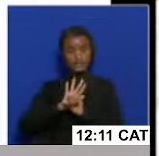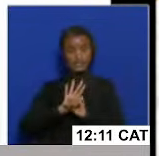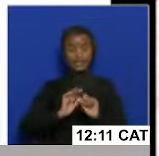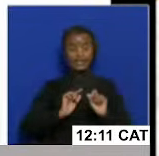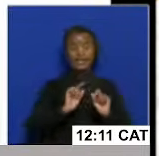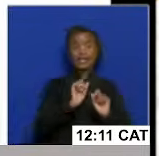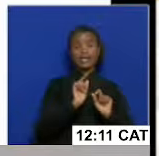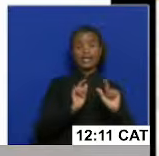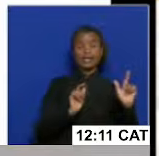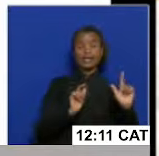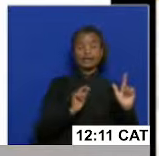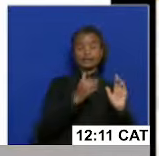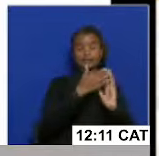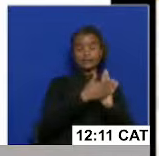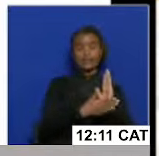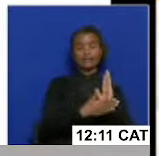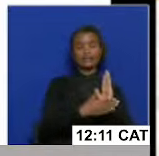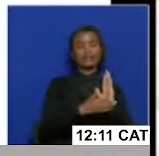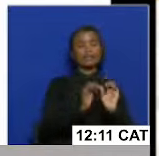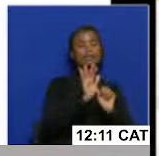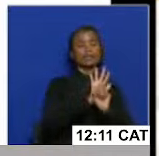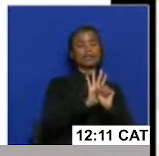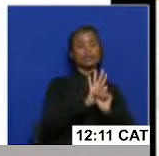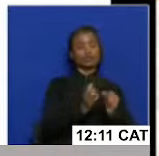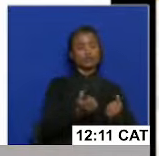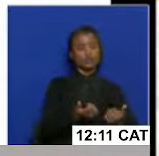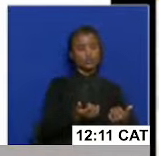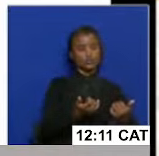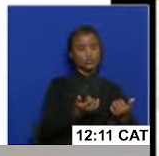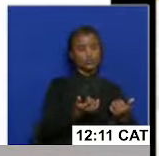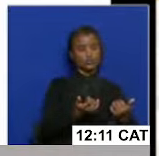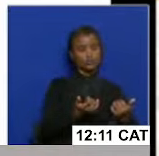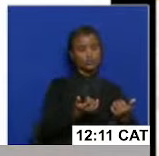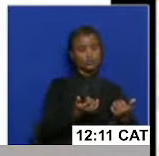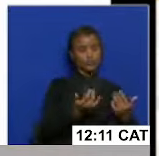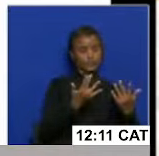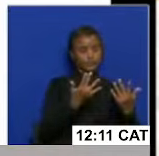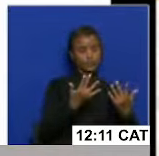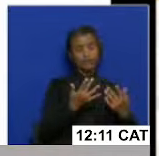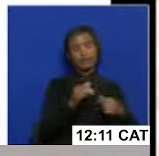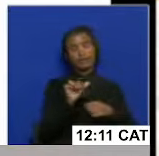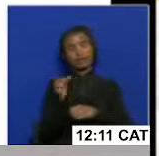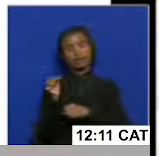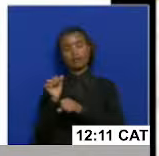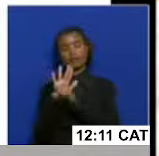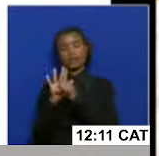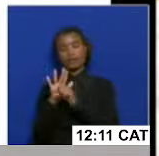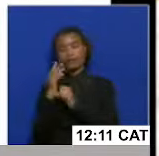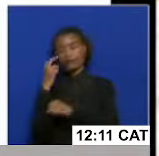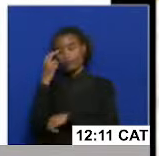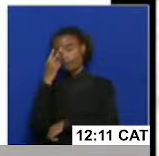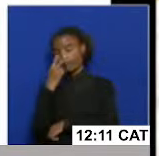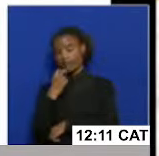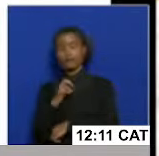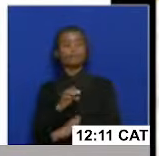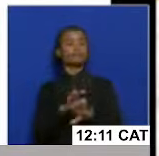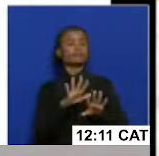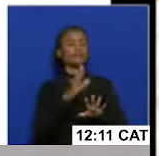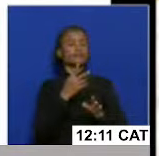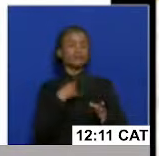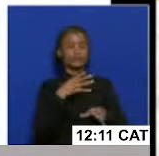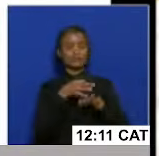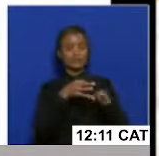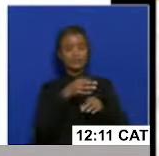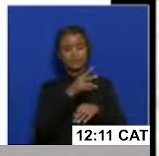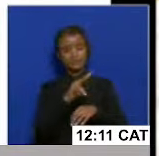Chair. yes, yes. Witness K, if you have regard to that first message, the one on the